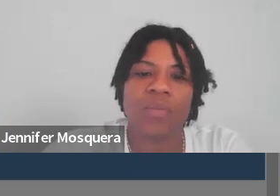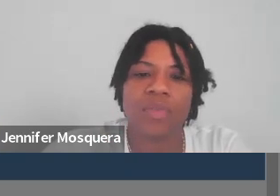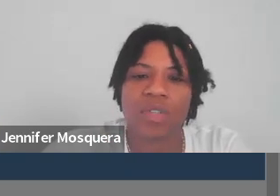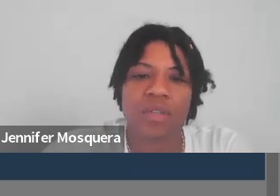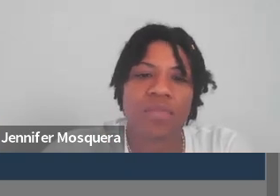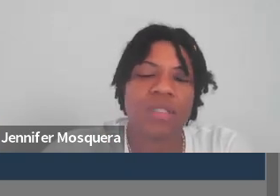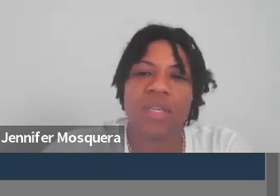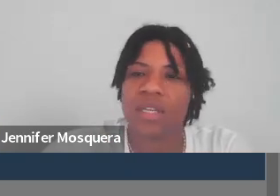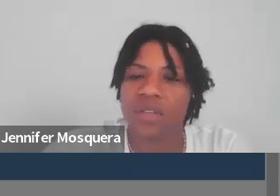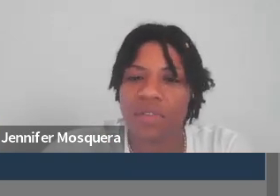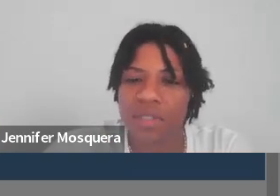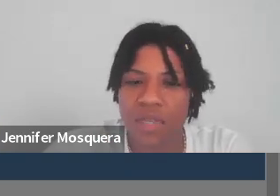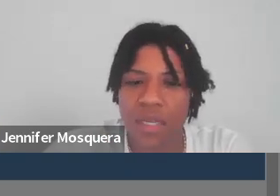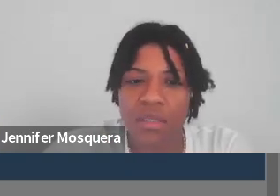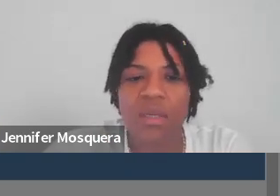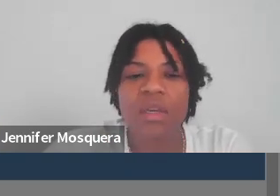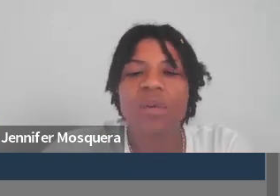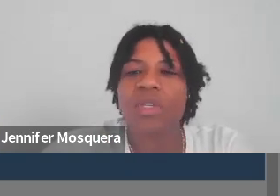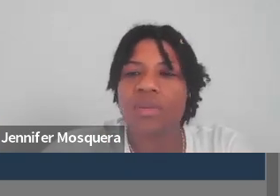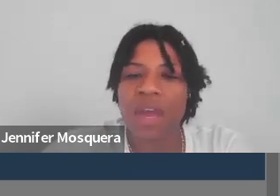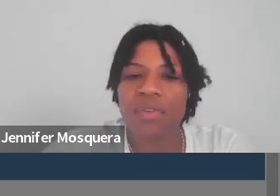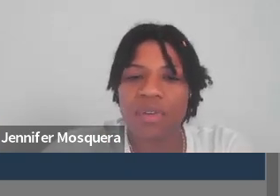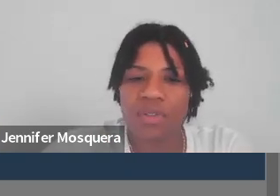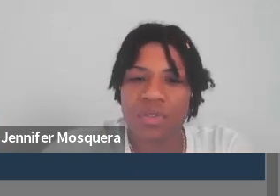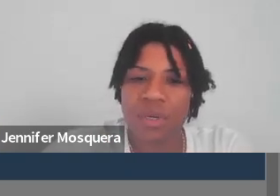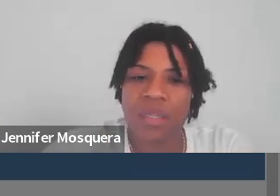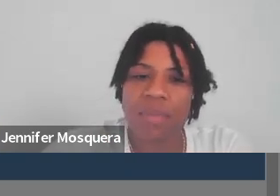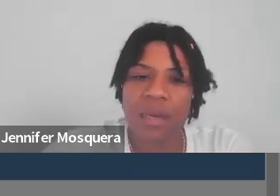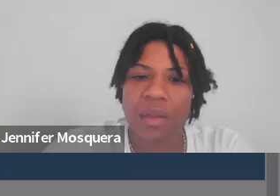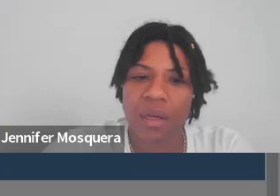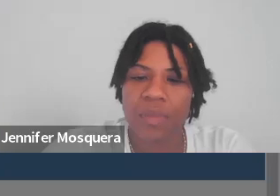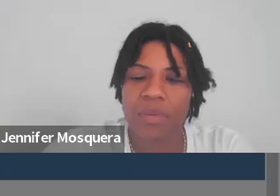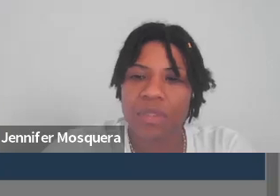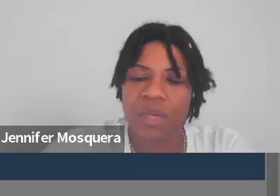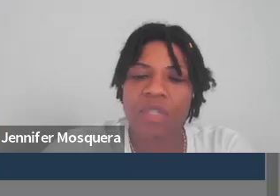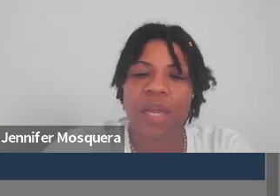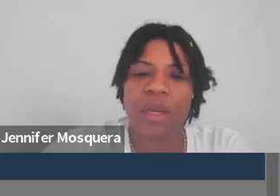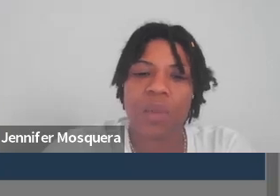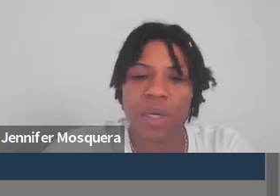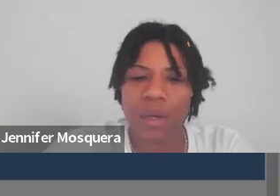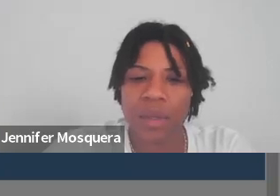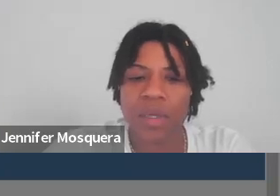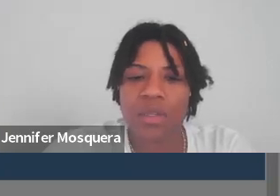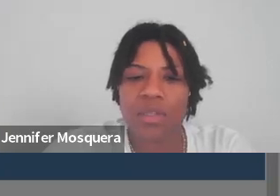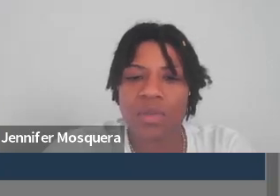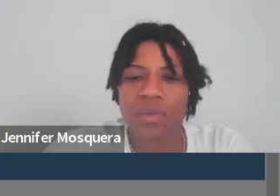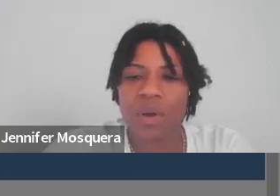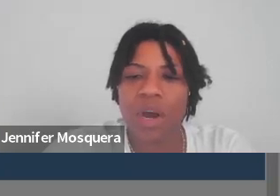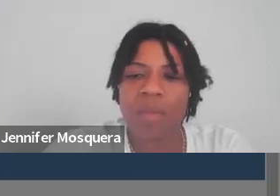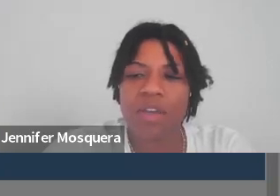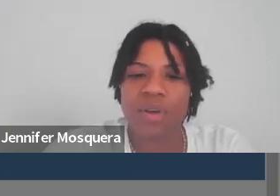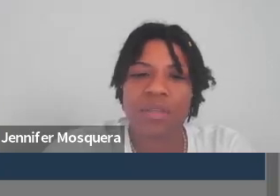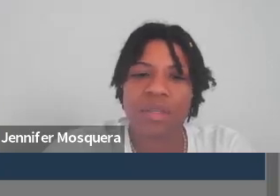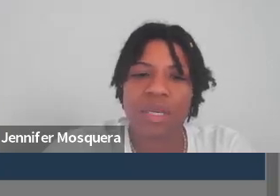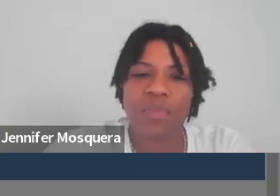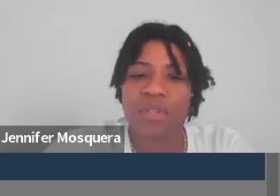area, subject of investigation, field of science. We do have a user story in the backlog that the team is planning on working on